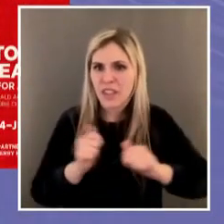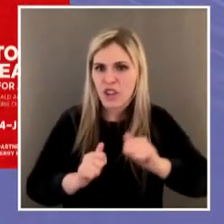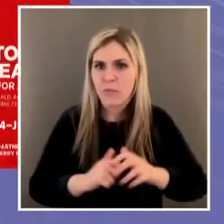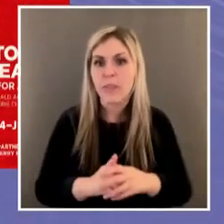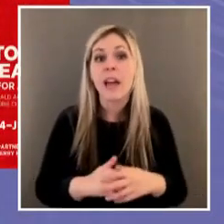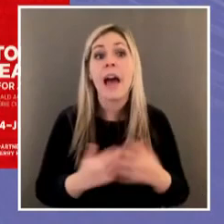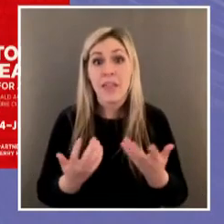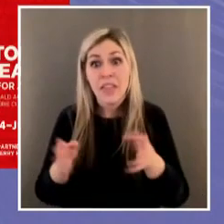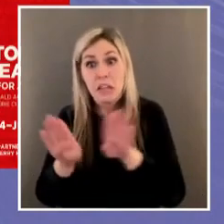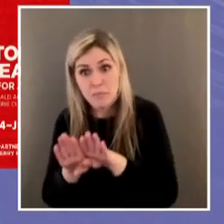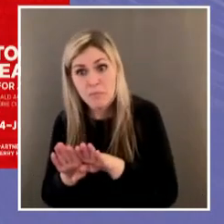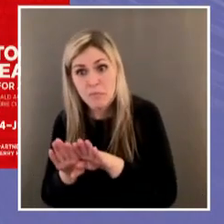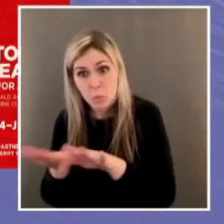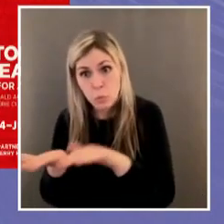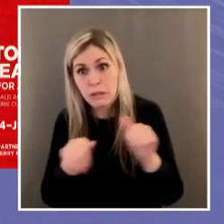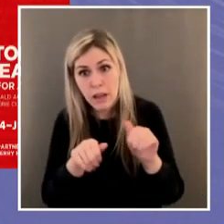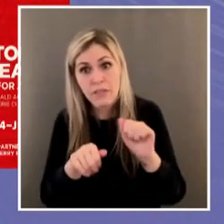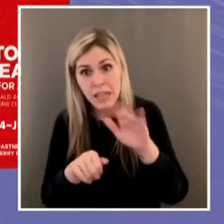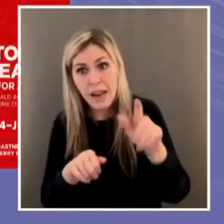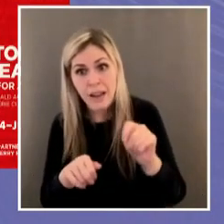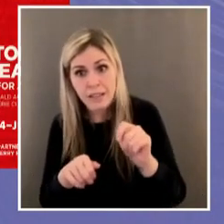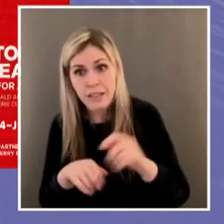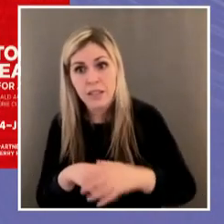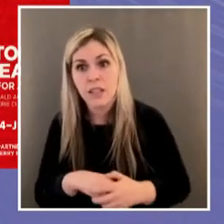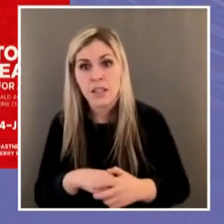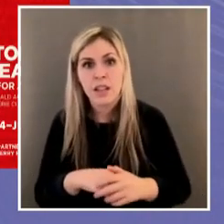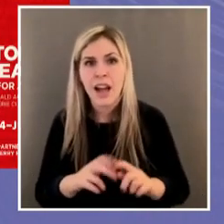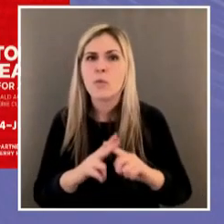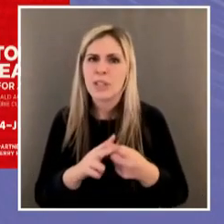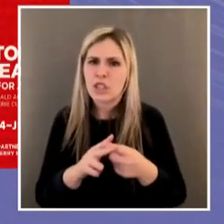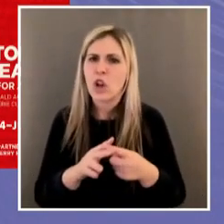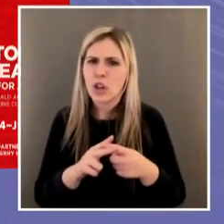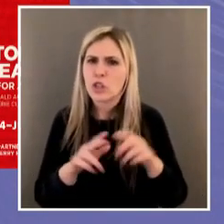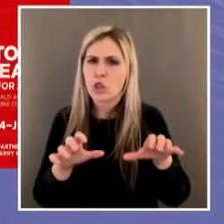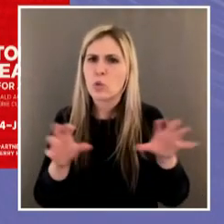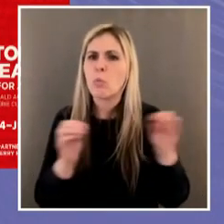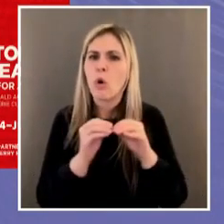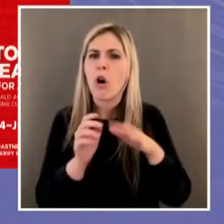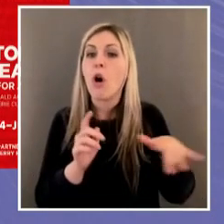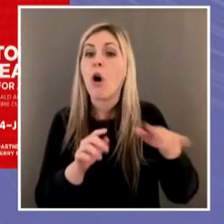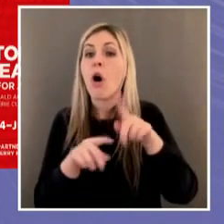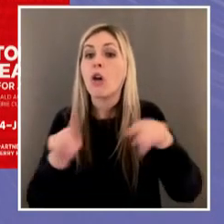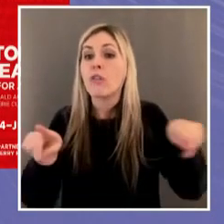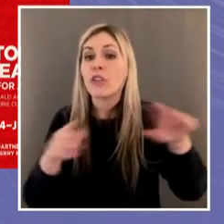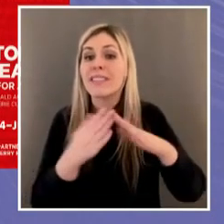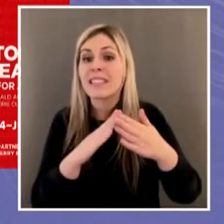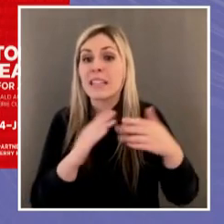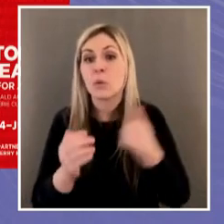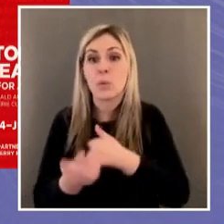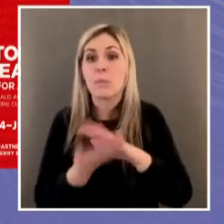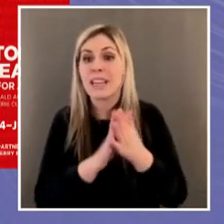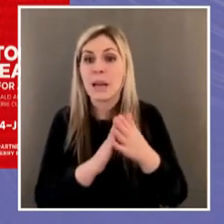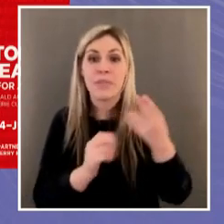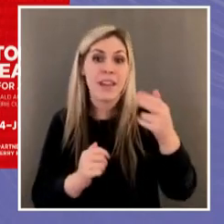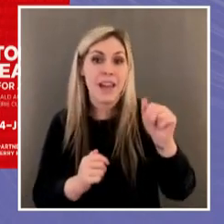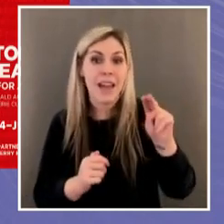ACT and started to do things more around the city. We became the Hansberry Project at